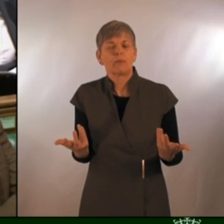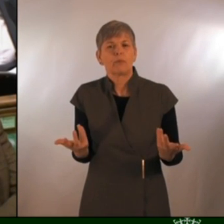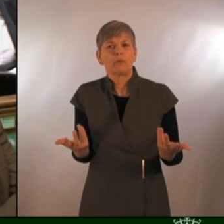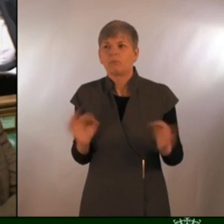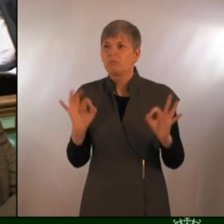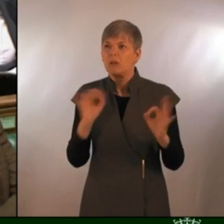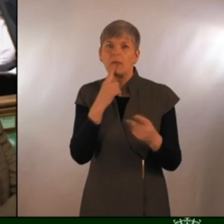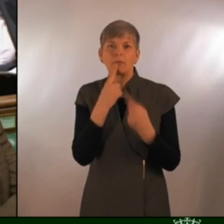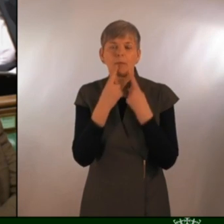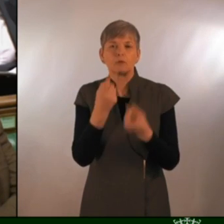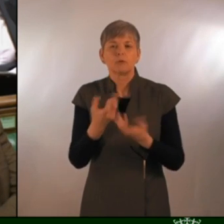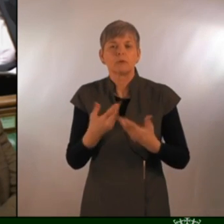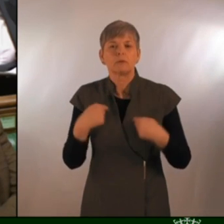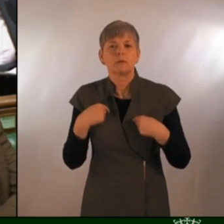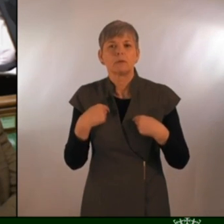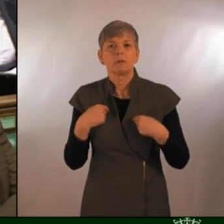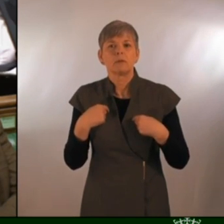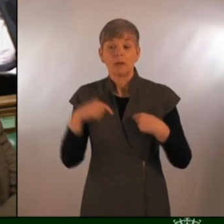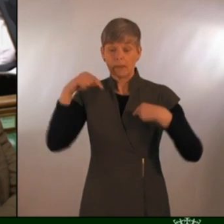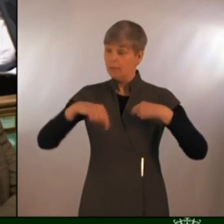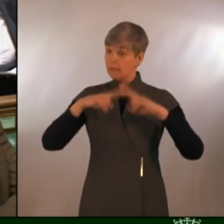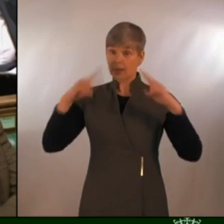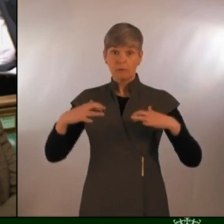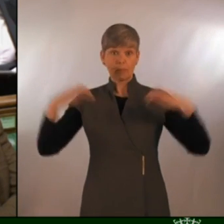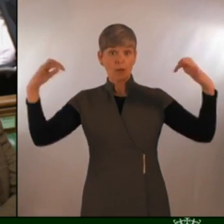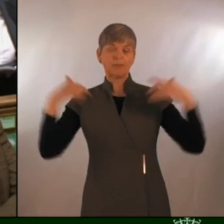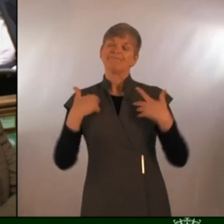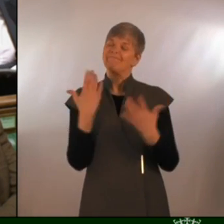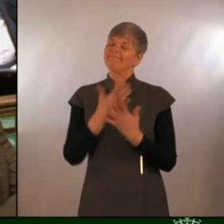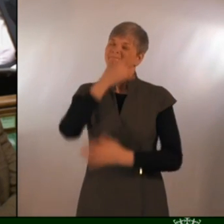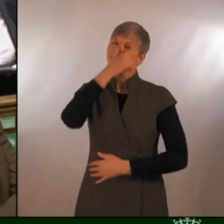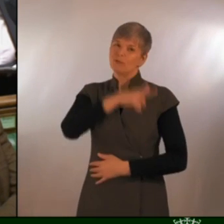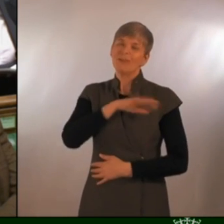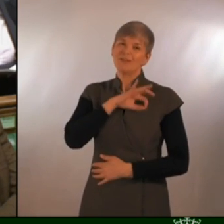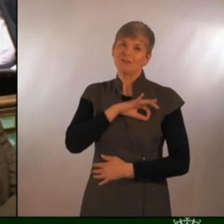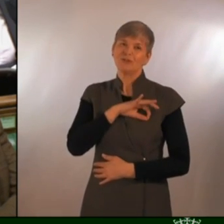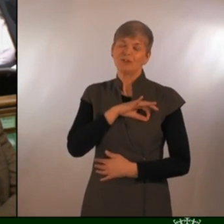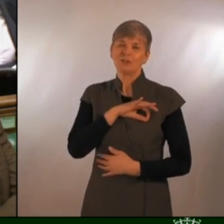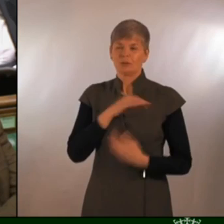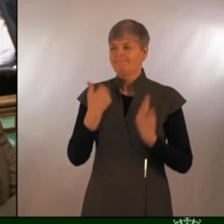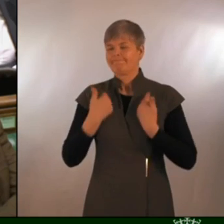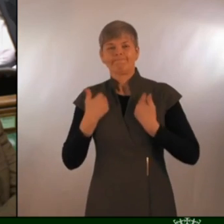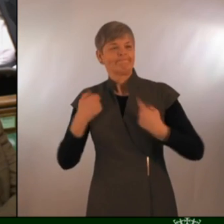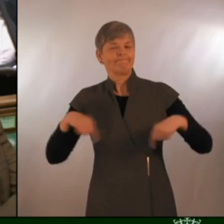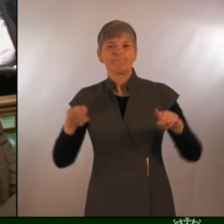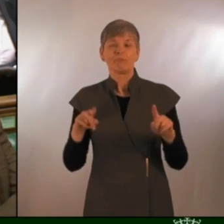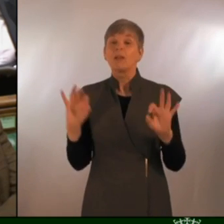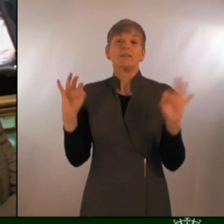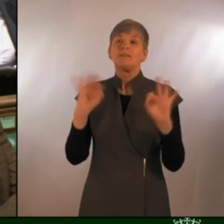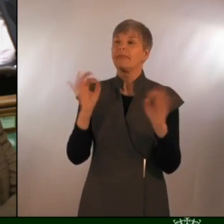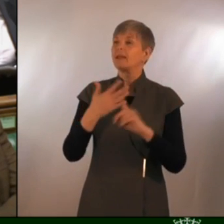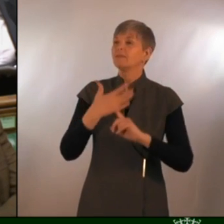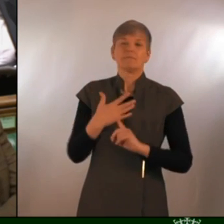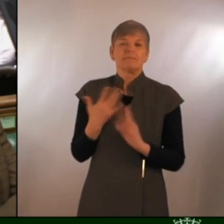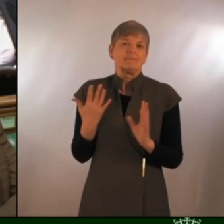privileged position. We will not be financially worse off. Millions of workers are not in that privileged position. They may be forced to